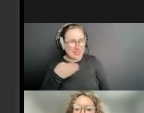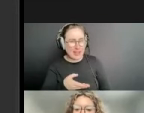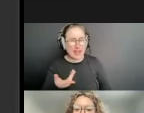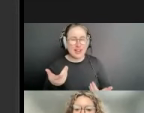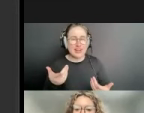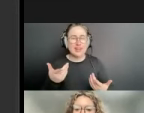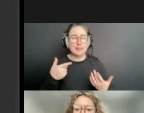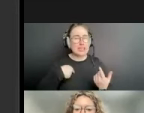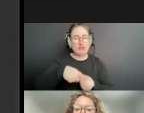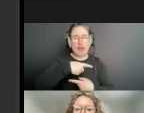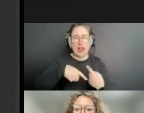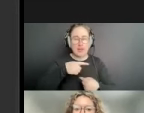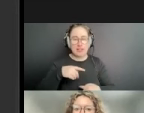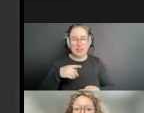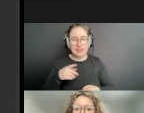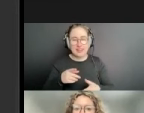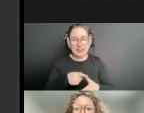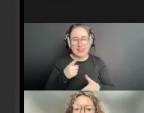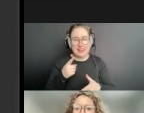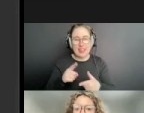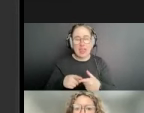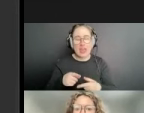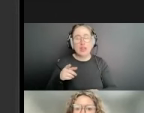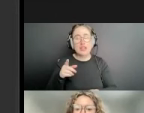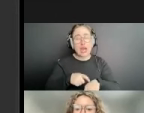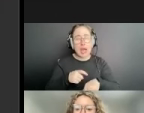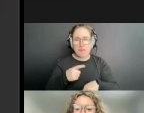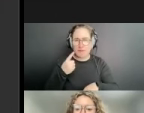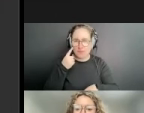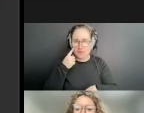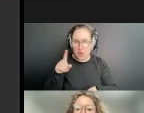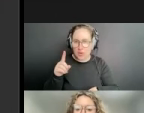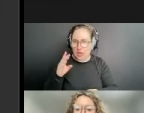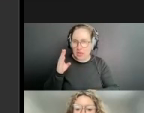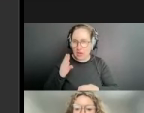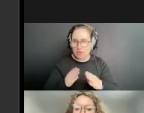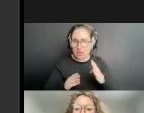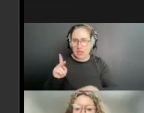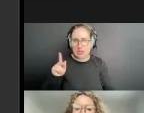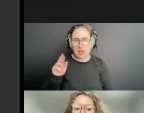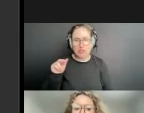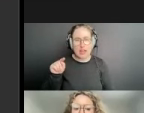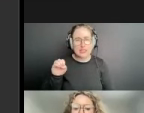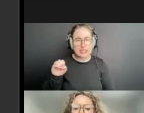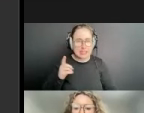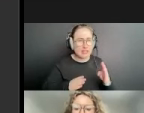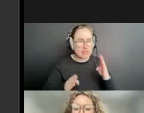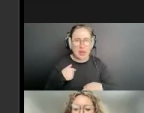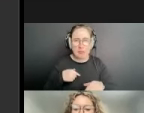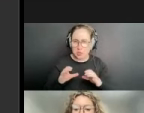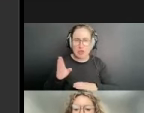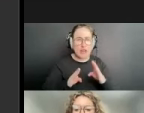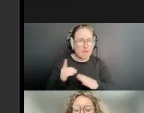also do karate. I don't like to mention karate much, but I also been doing karate for a lot of years. So